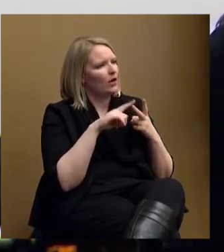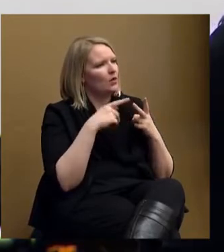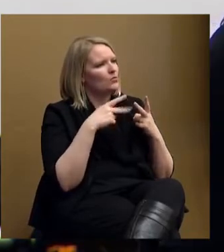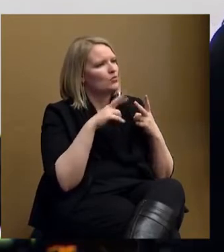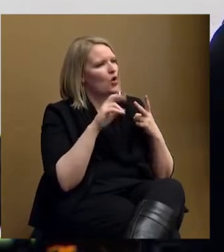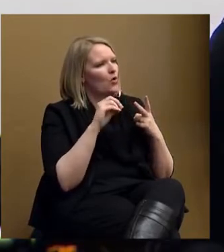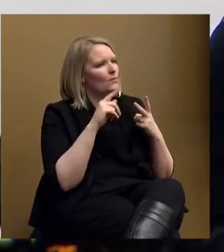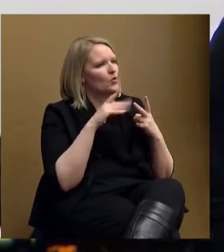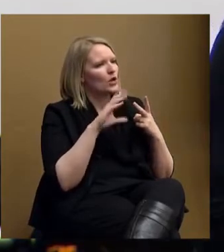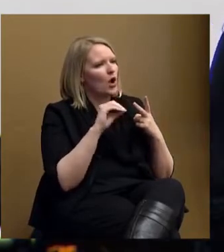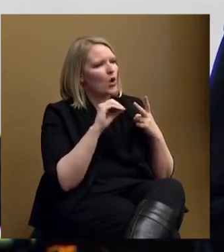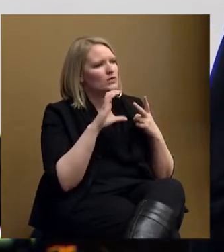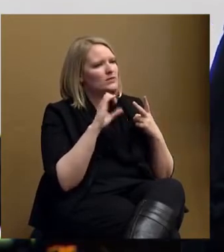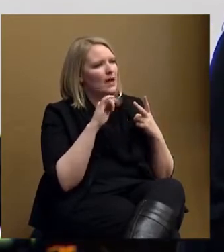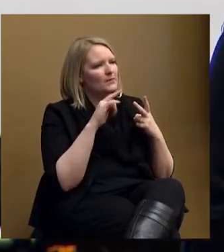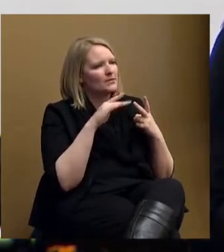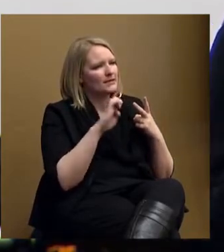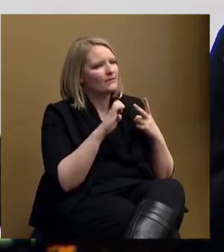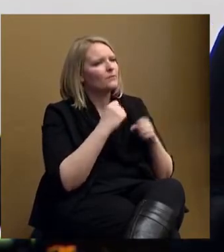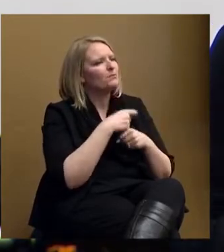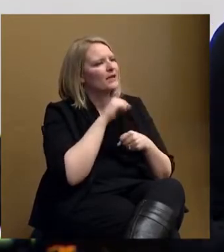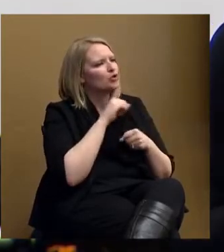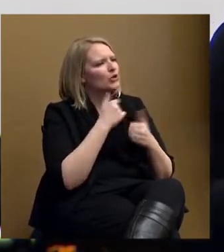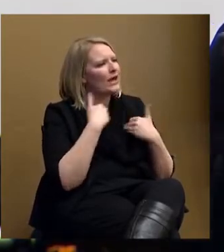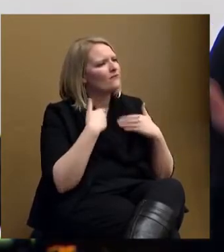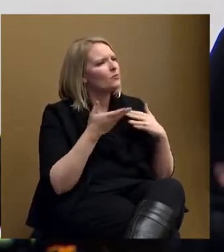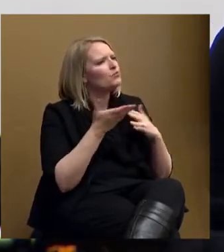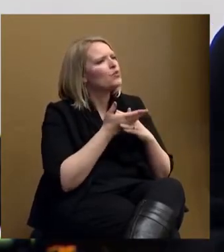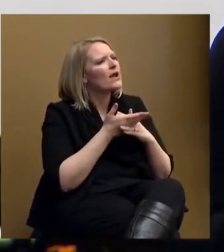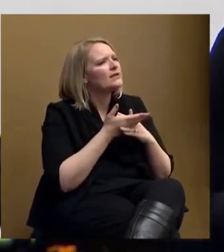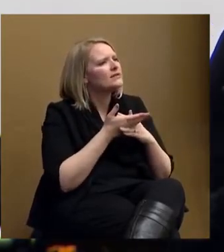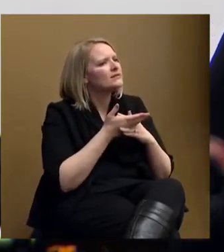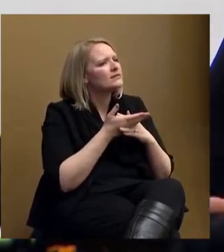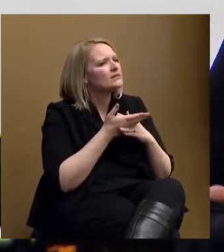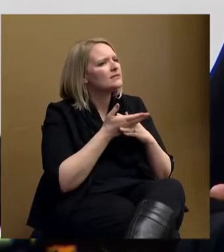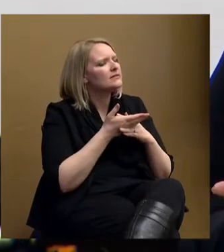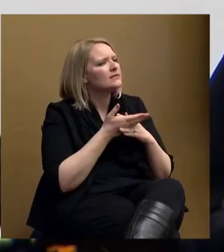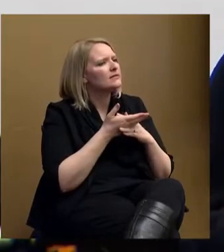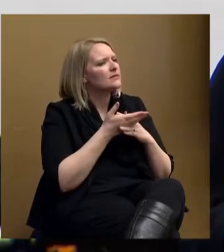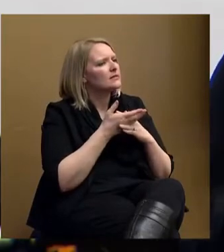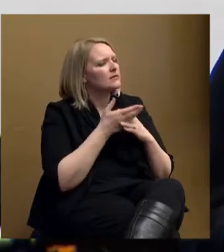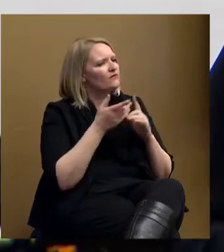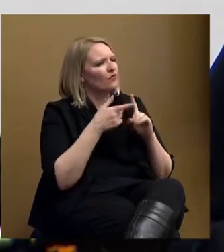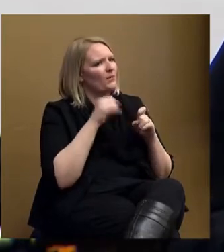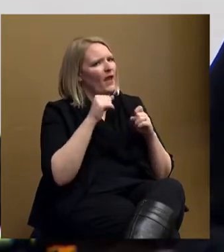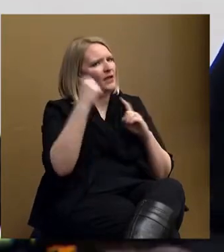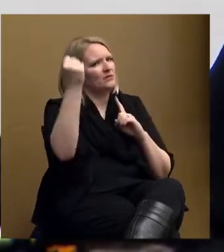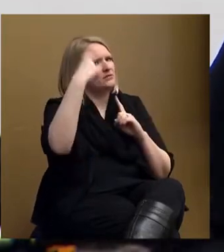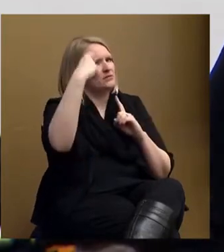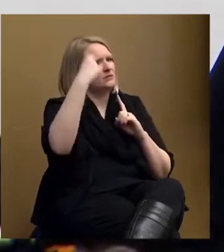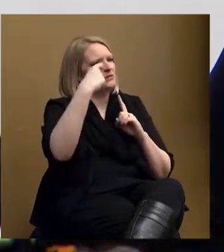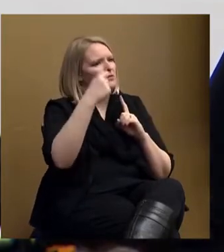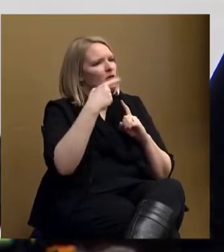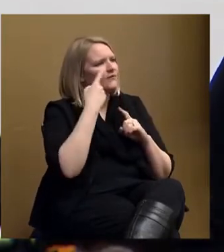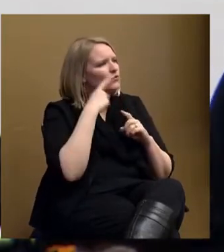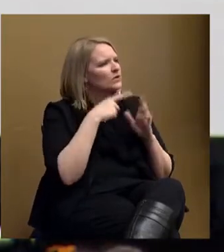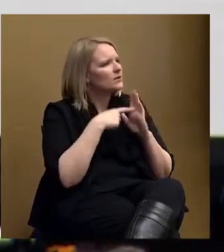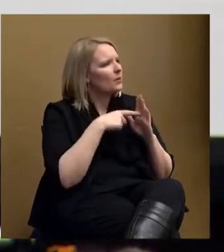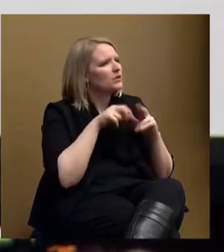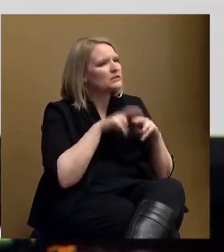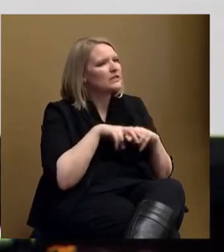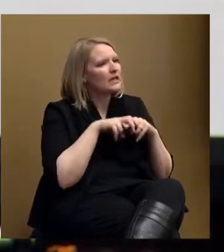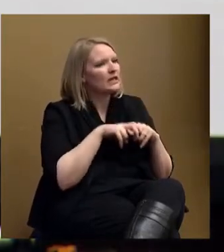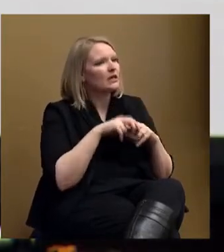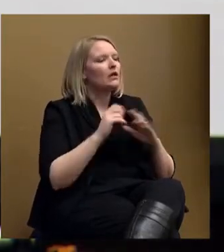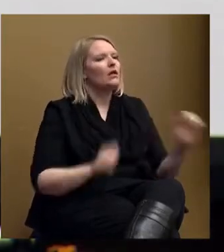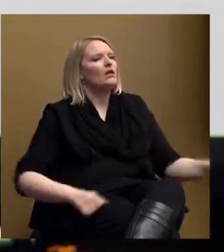I would make sure that he kind of has some breaks to have some of that type of input. Like sitting in that chair, you know, he